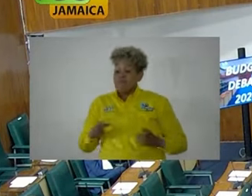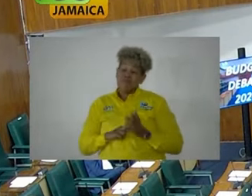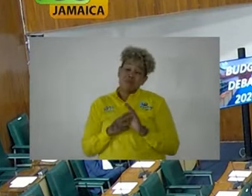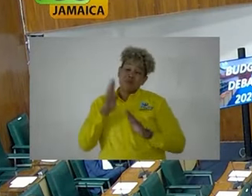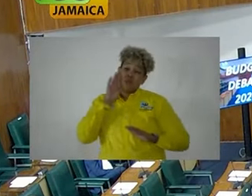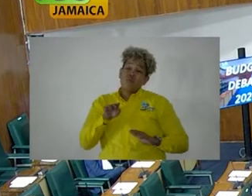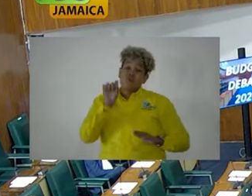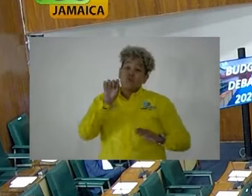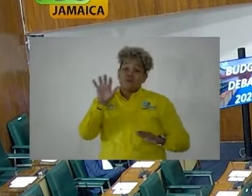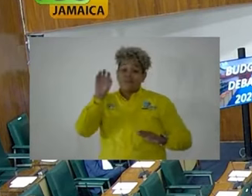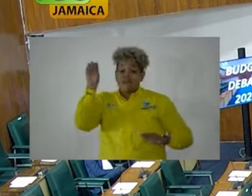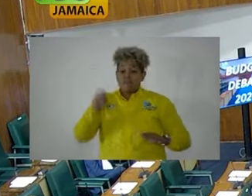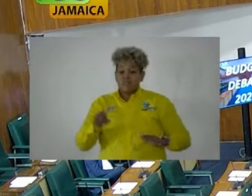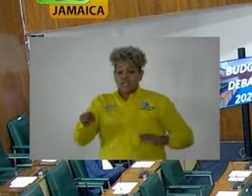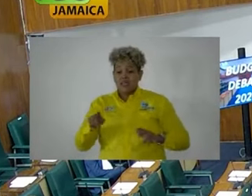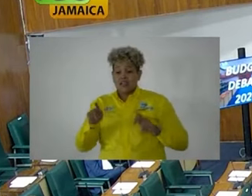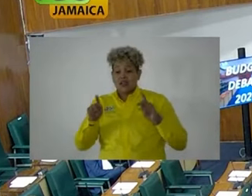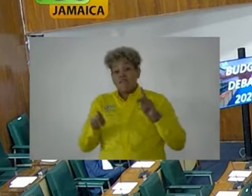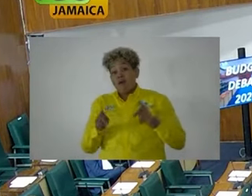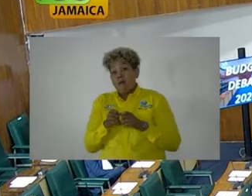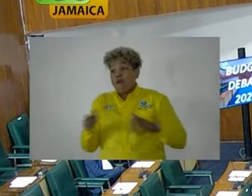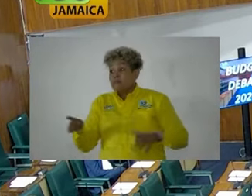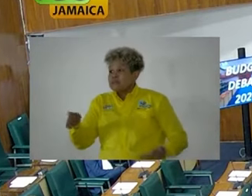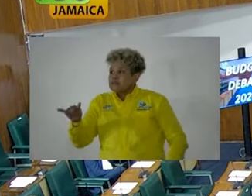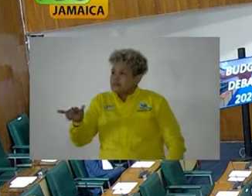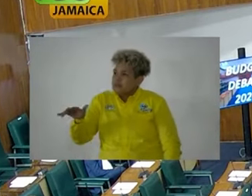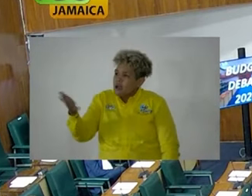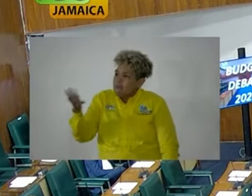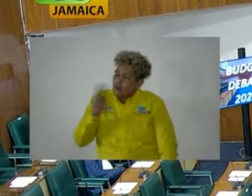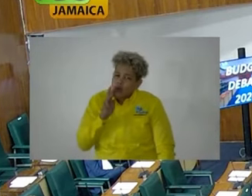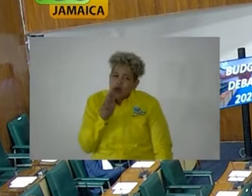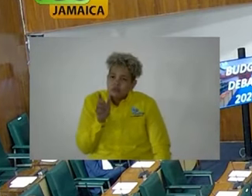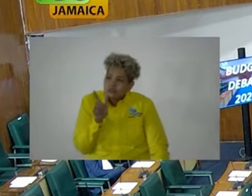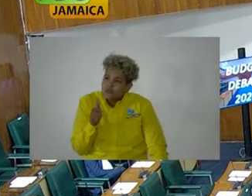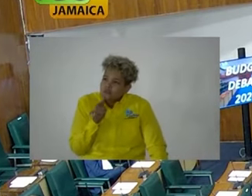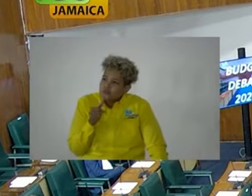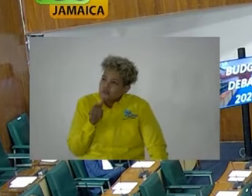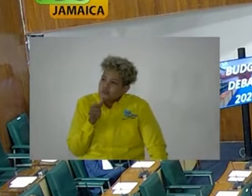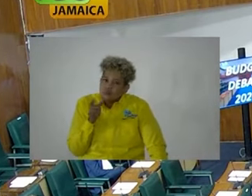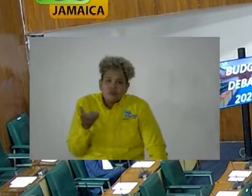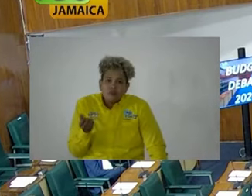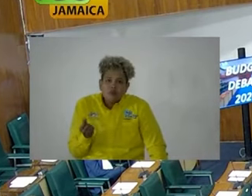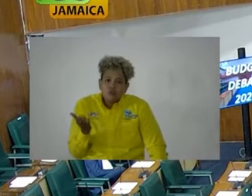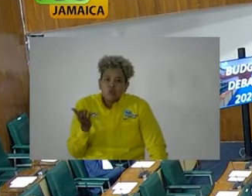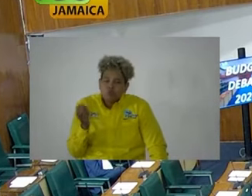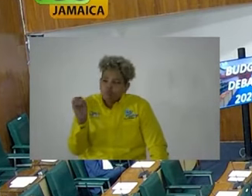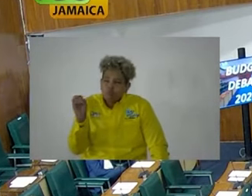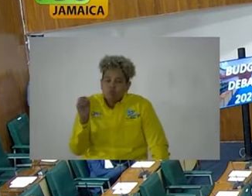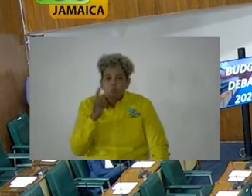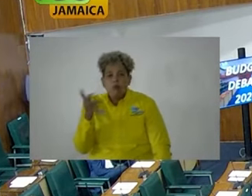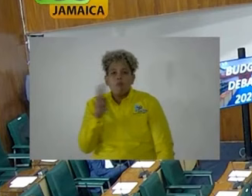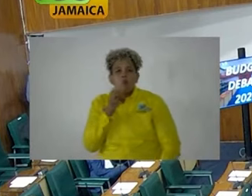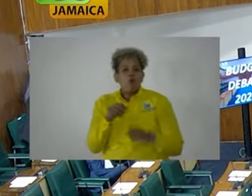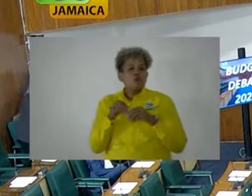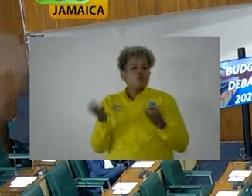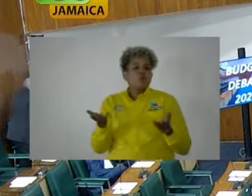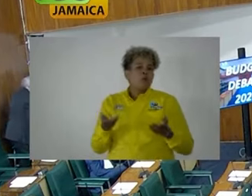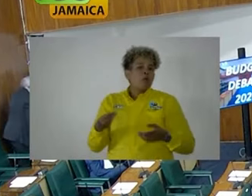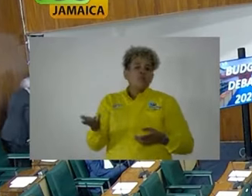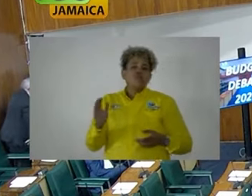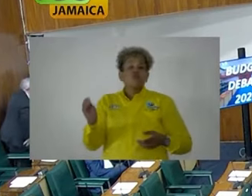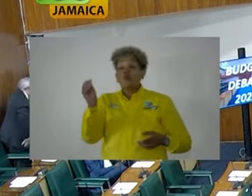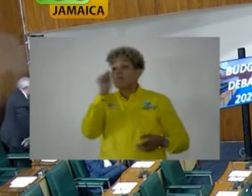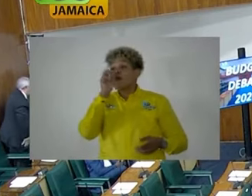over 25% of our population is not served by the public water supply system. And private